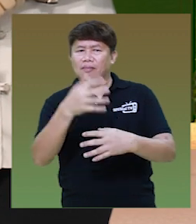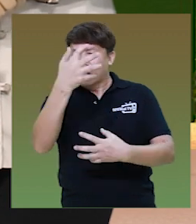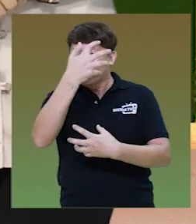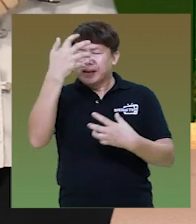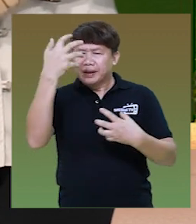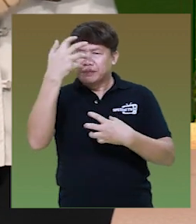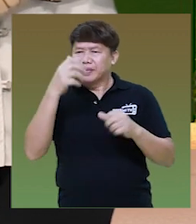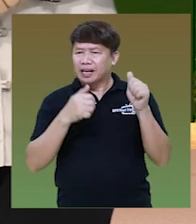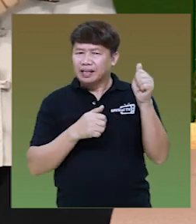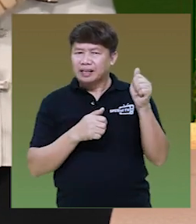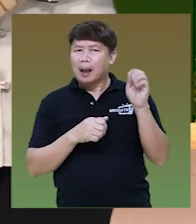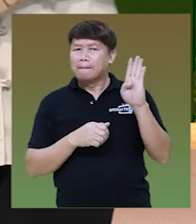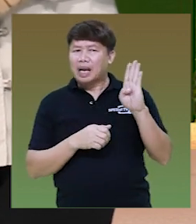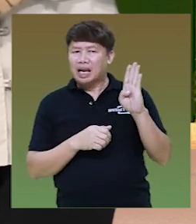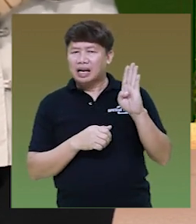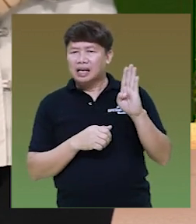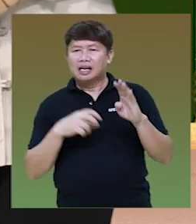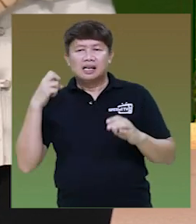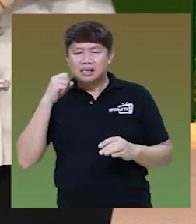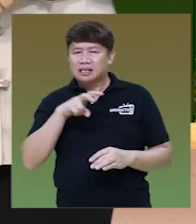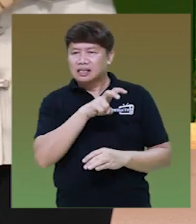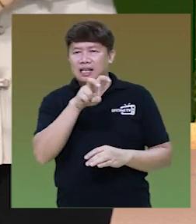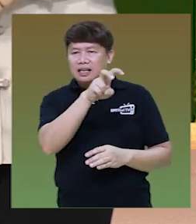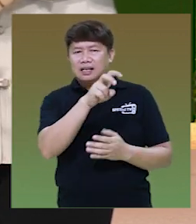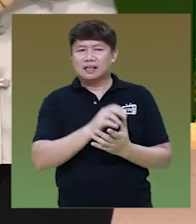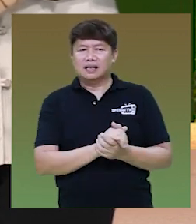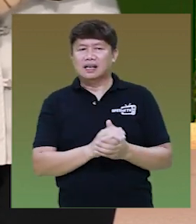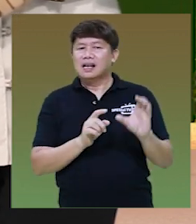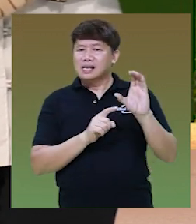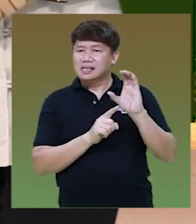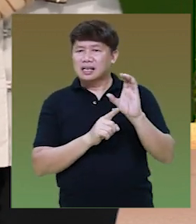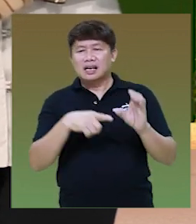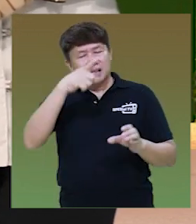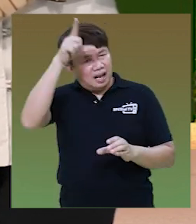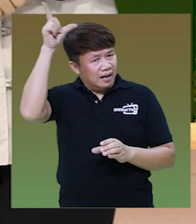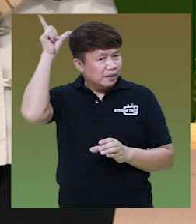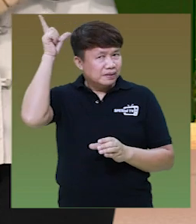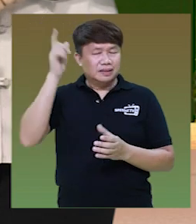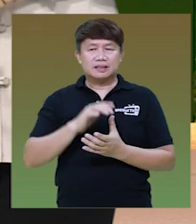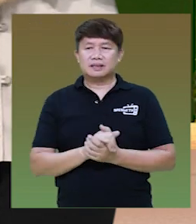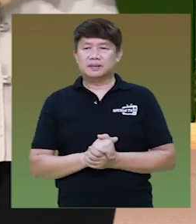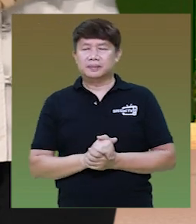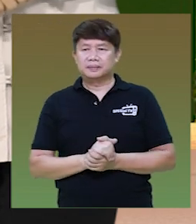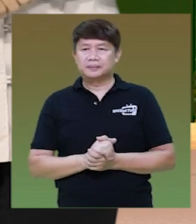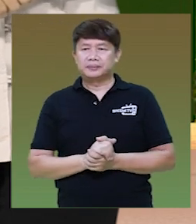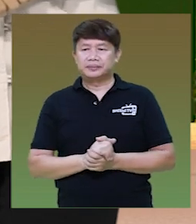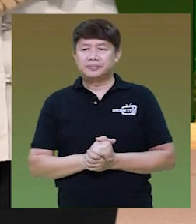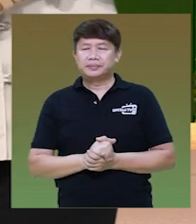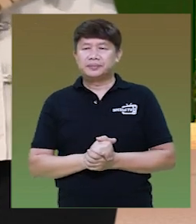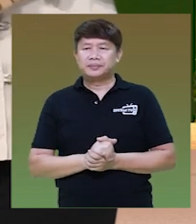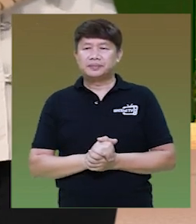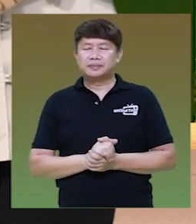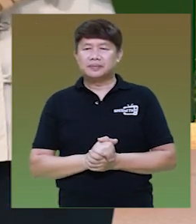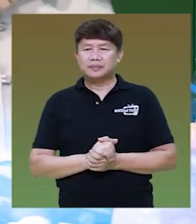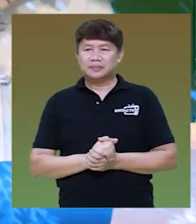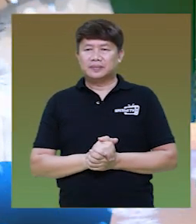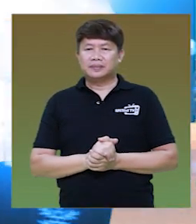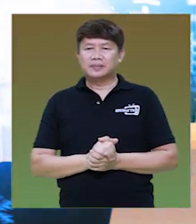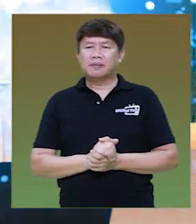Monkeys. B. Snakes. Or C. Lions.